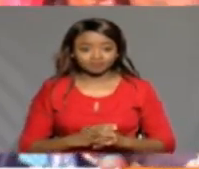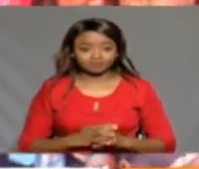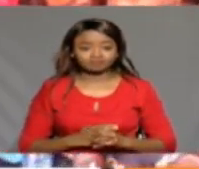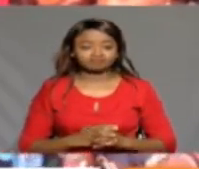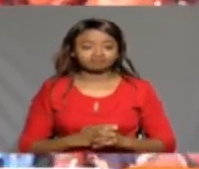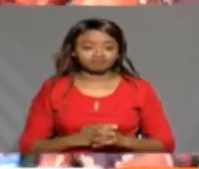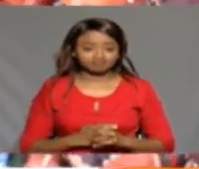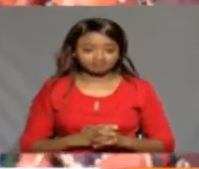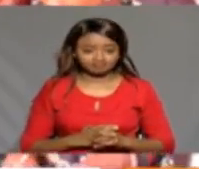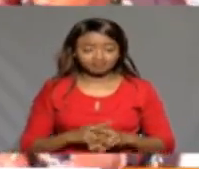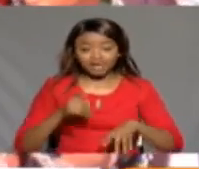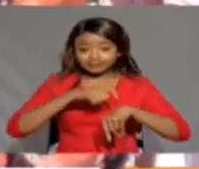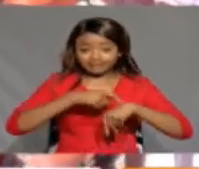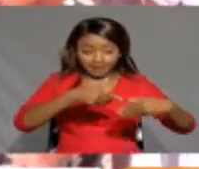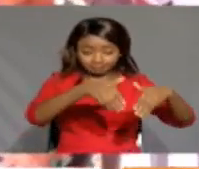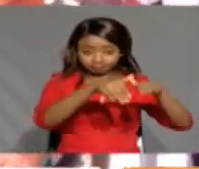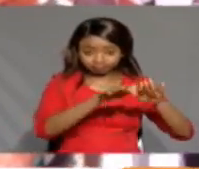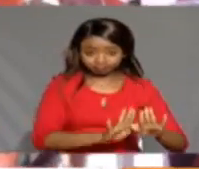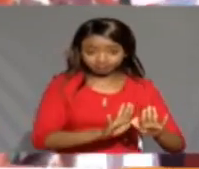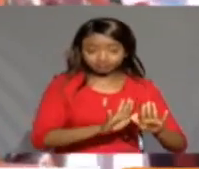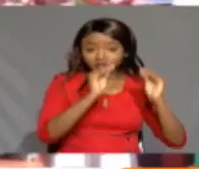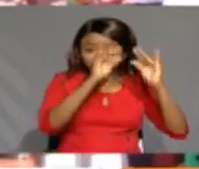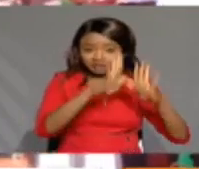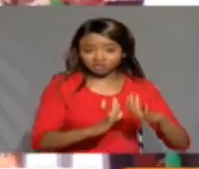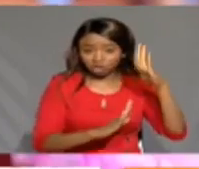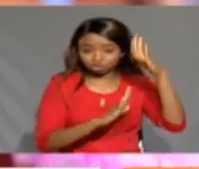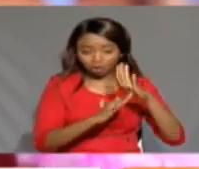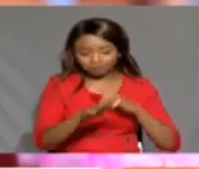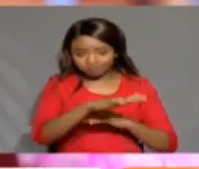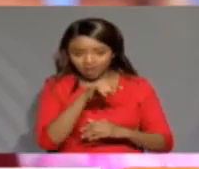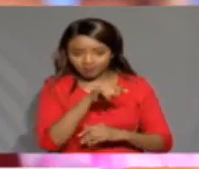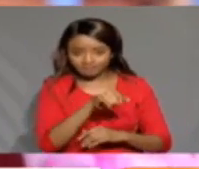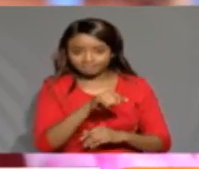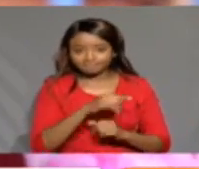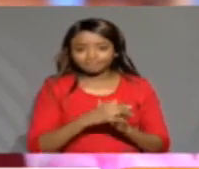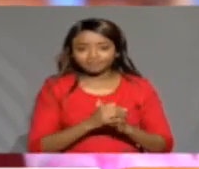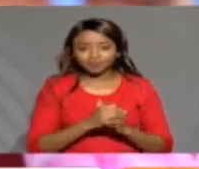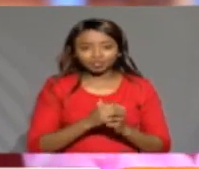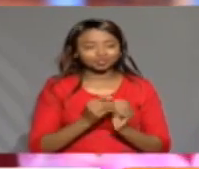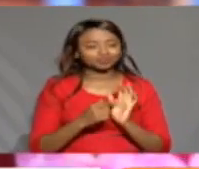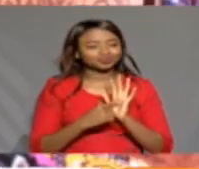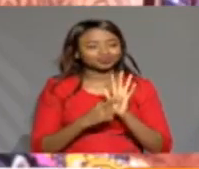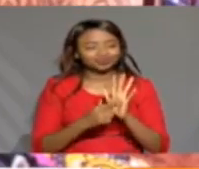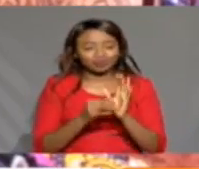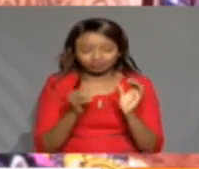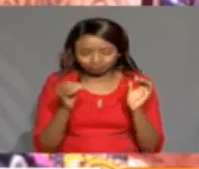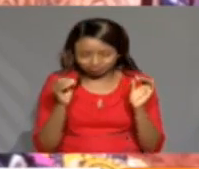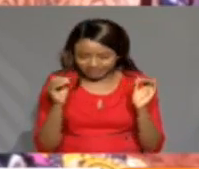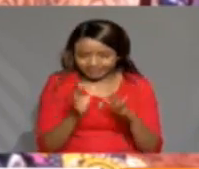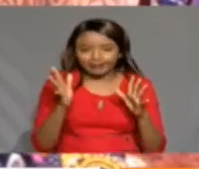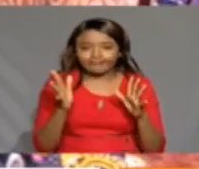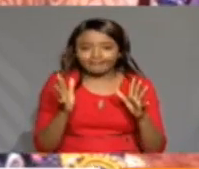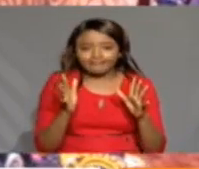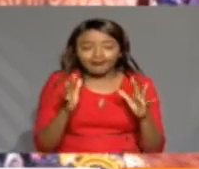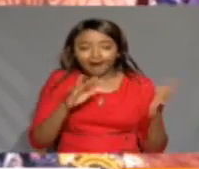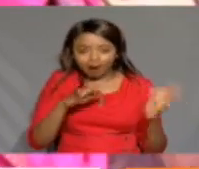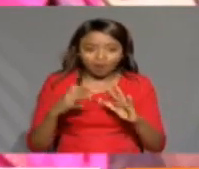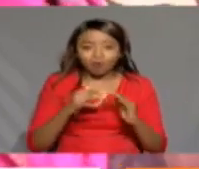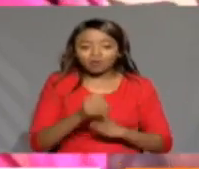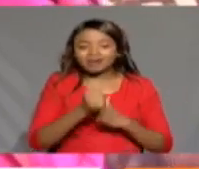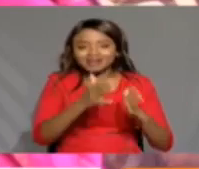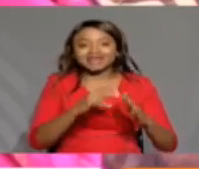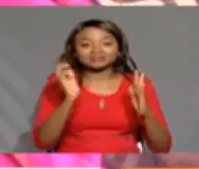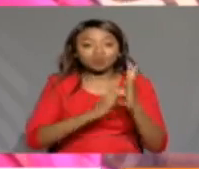The burial of Kalambani Primary School head teacher Jonathan Nyamai provided a perfect platform for Ukambani leaders to